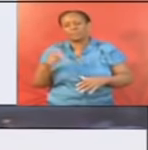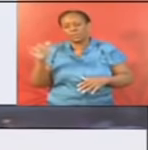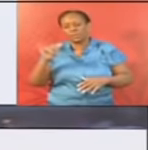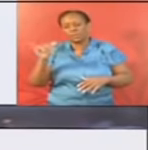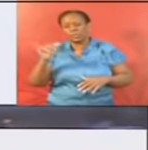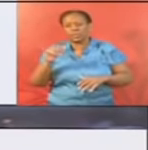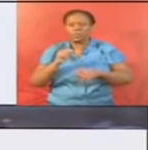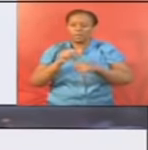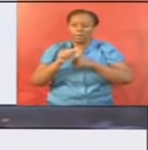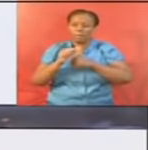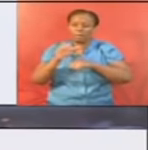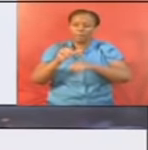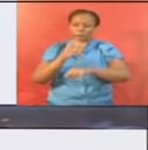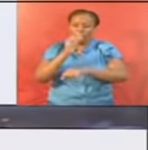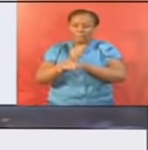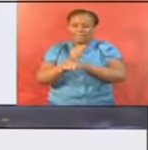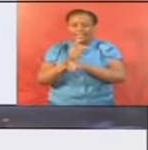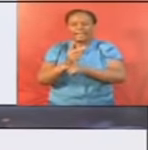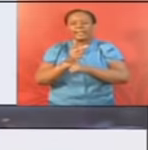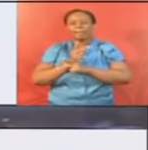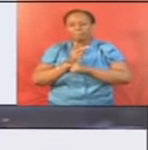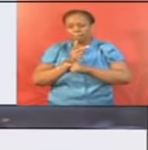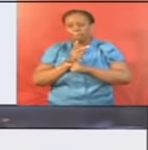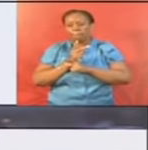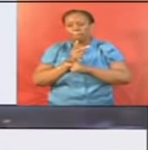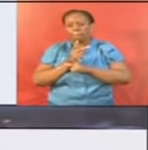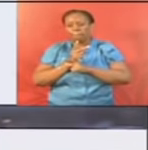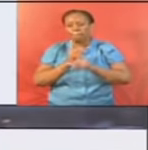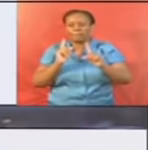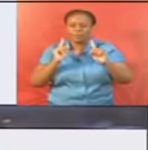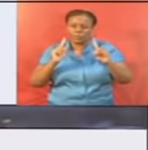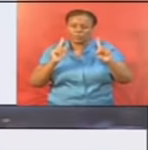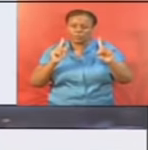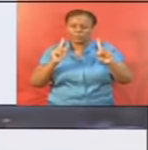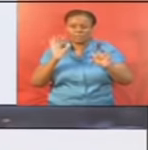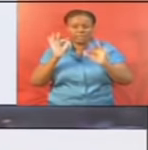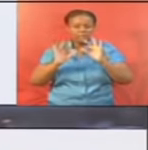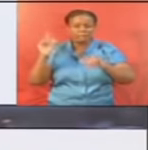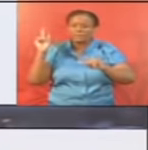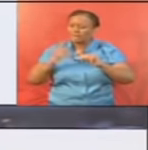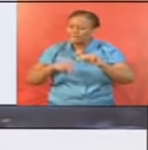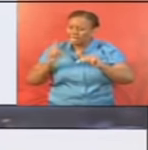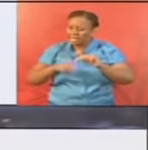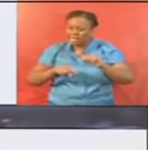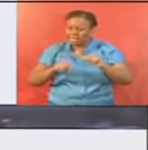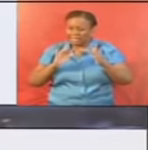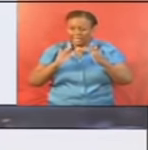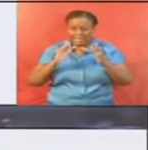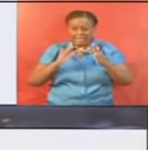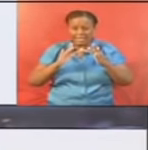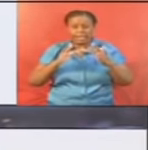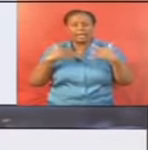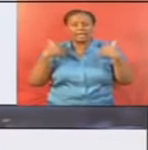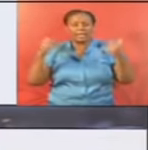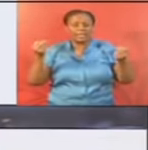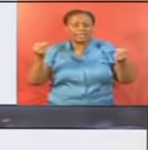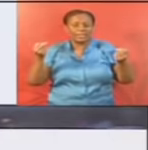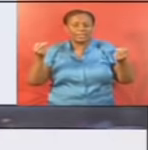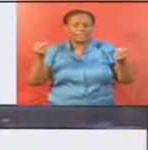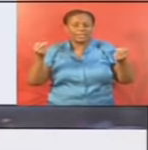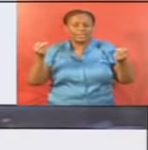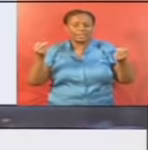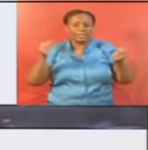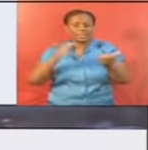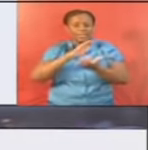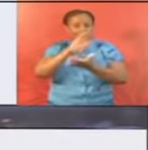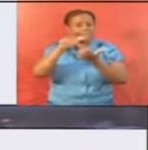cannot keep an appointment for a particular reason, please contact the health center to reschedule your appointment, but to ensure that your